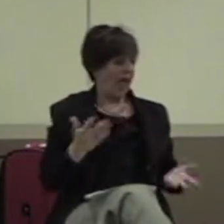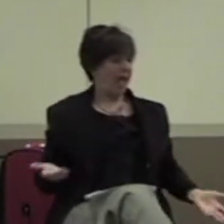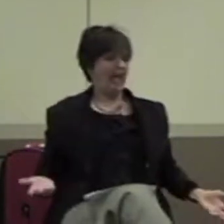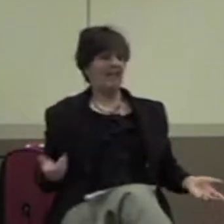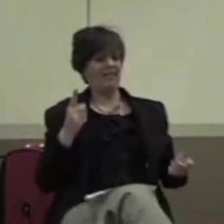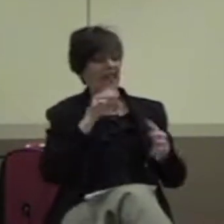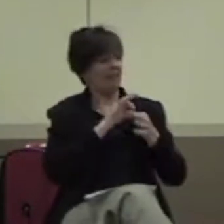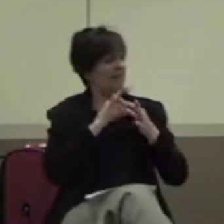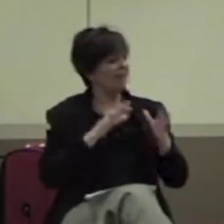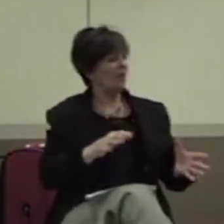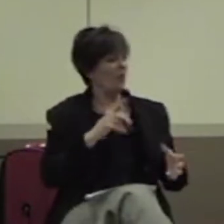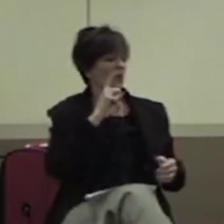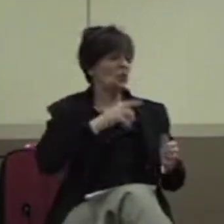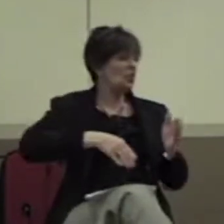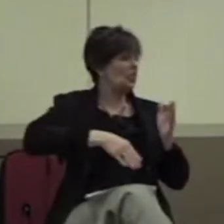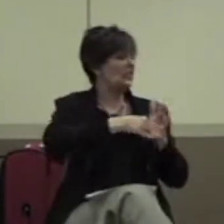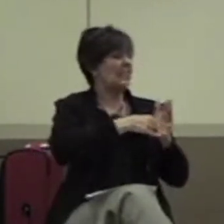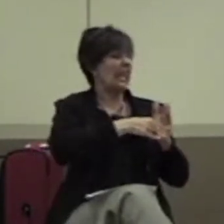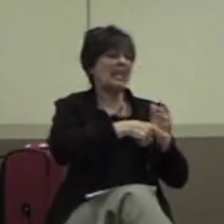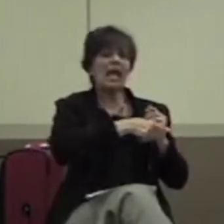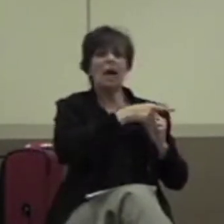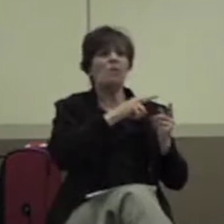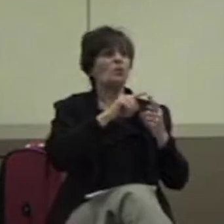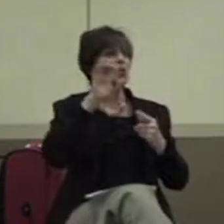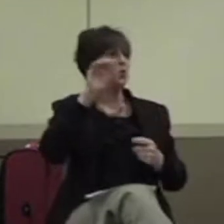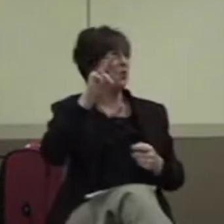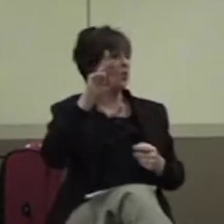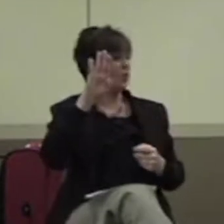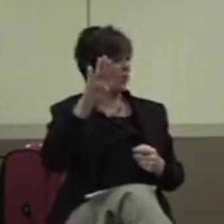we should just kick the kid to the curb.